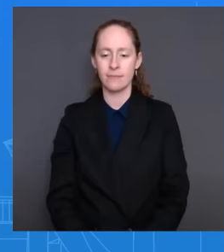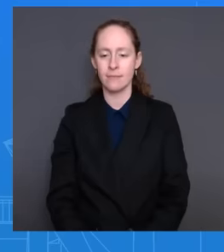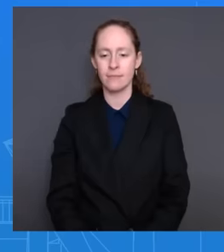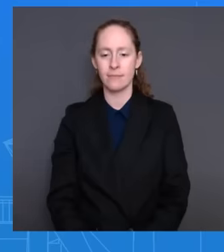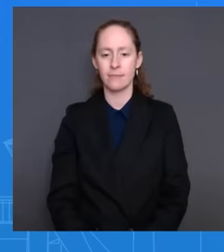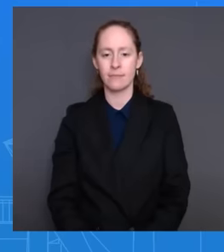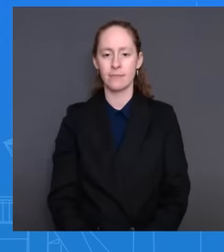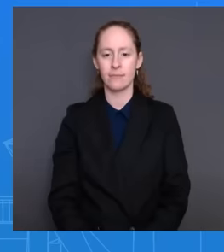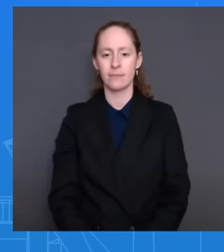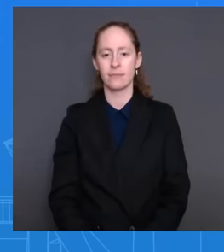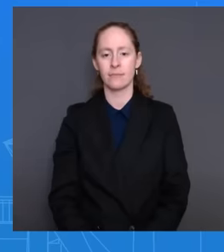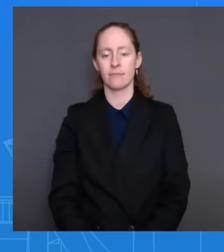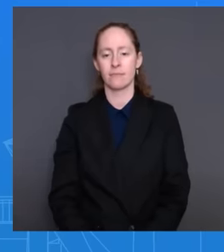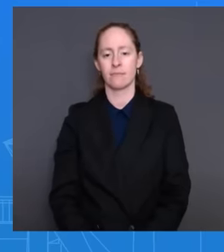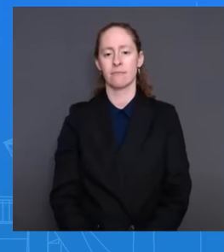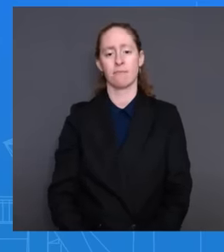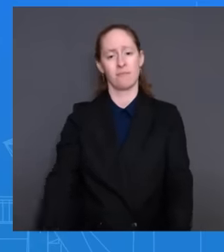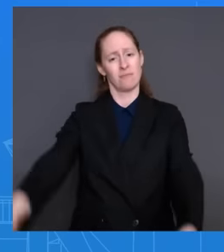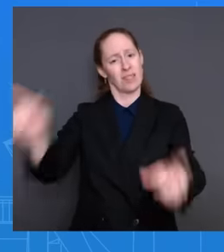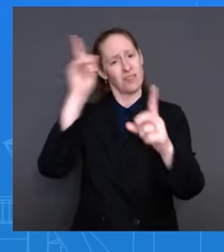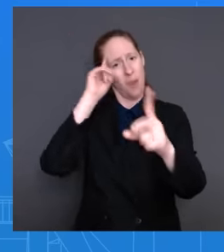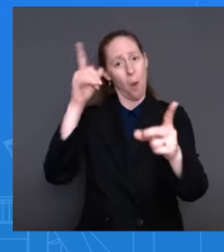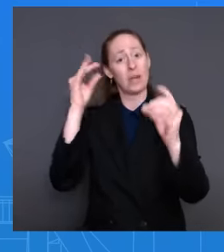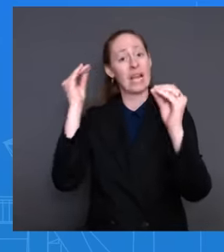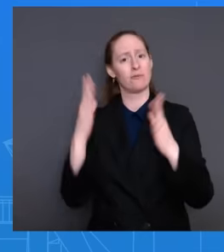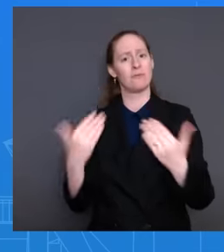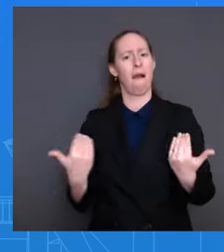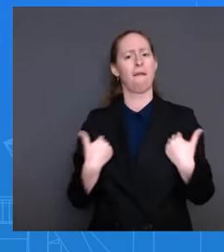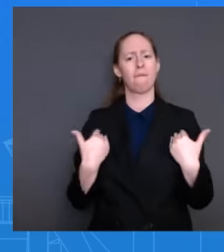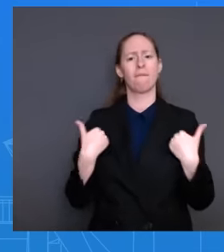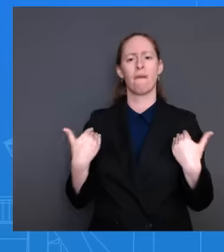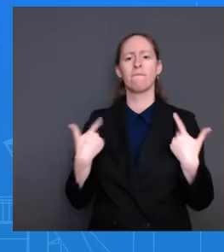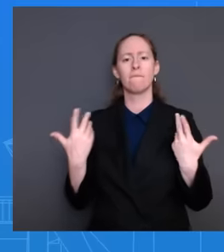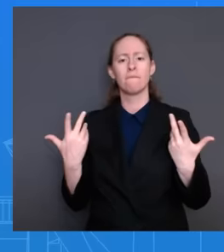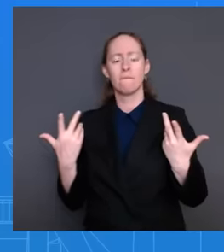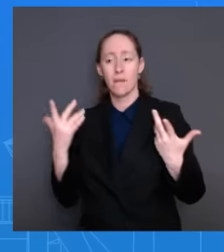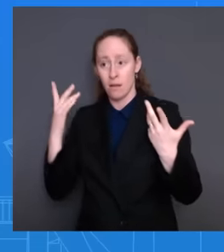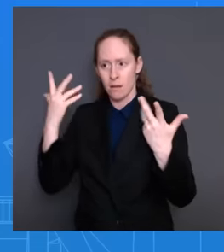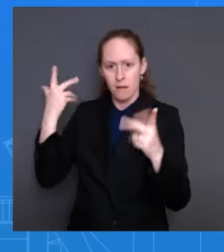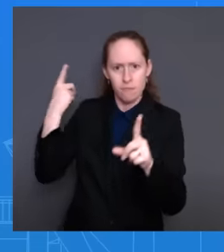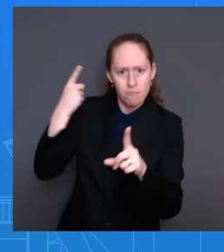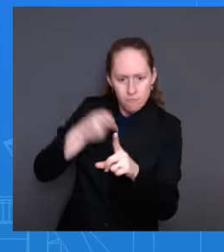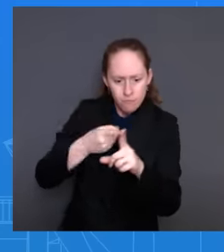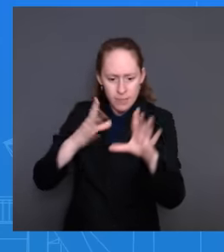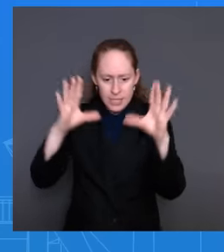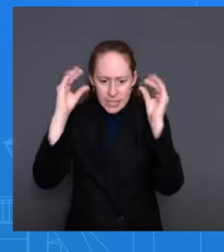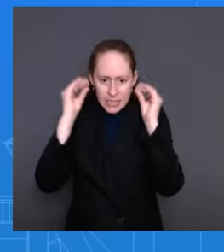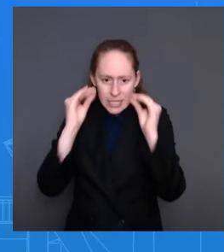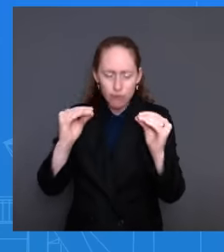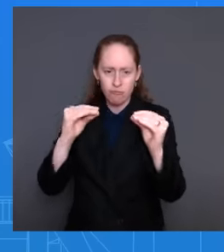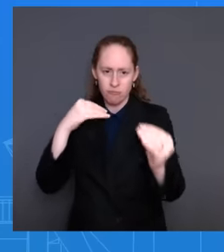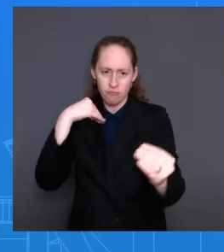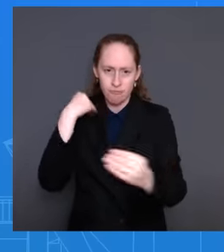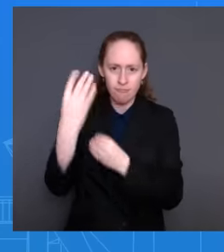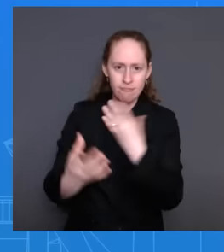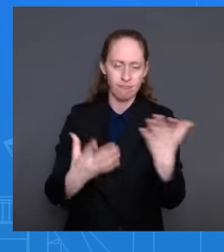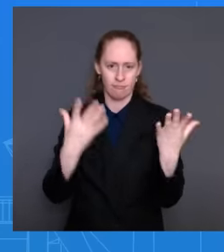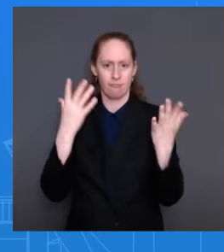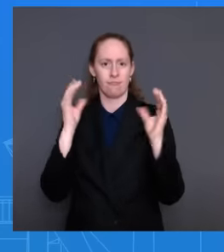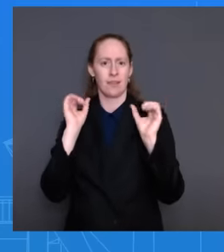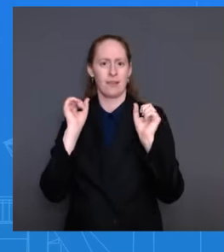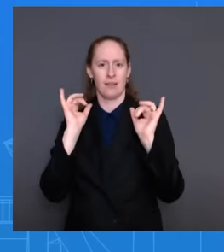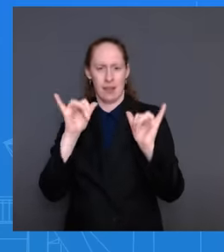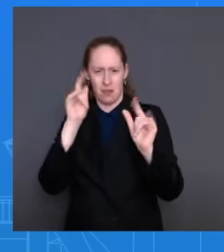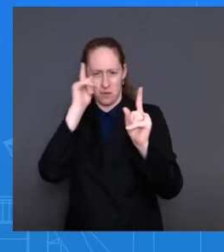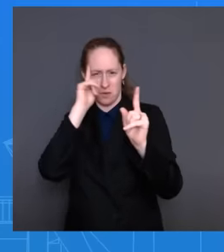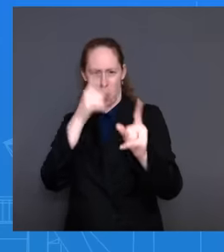they're meant to do at schools. And this is something that he's been focusing on since he was a vice president. So those